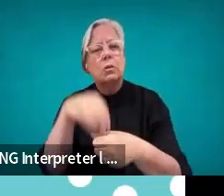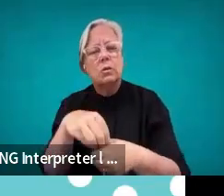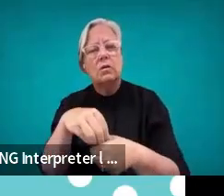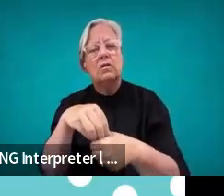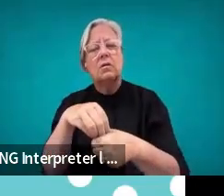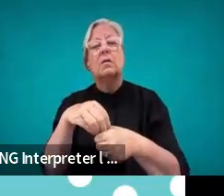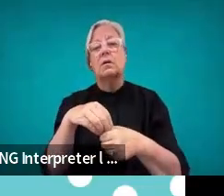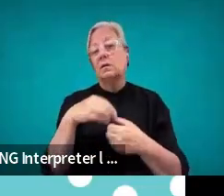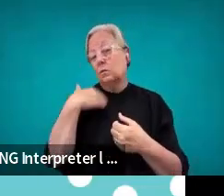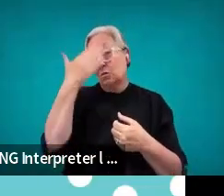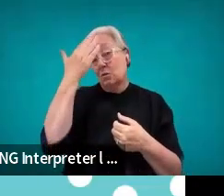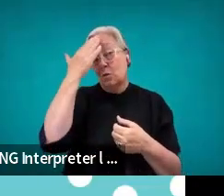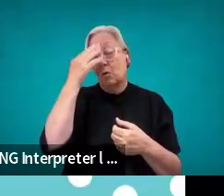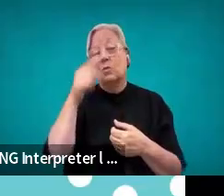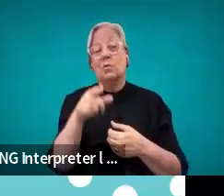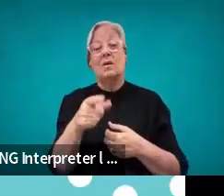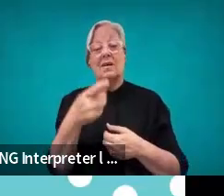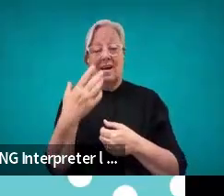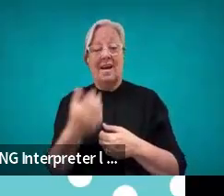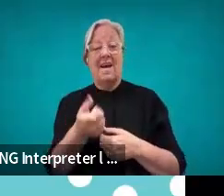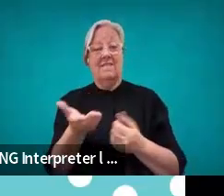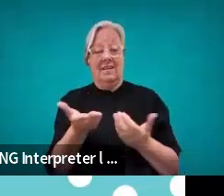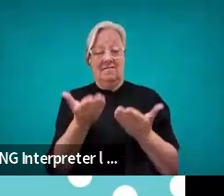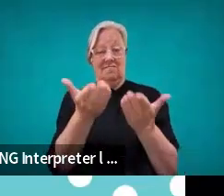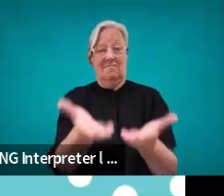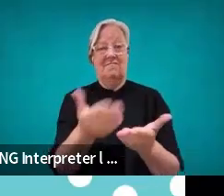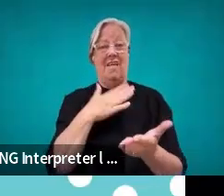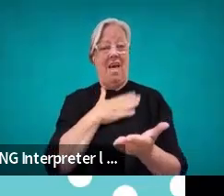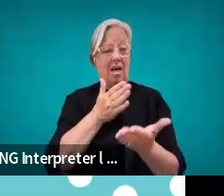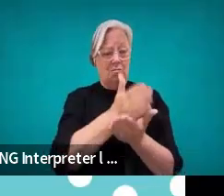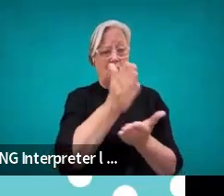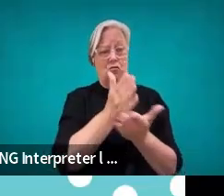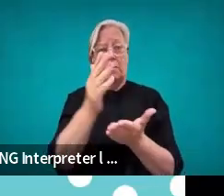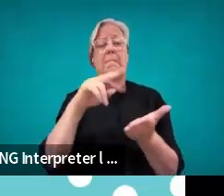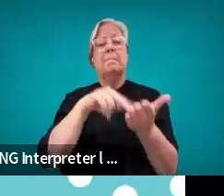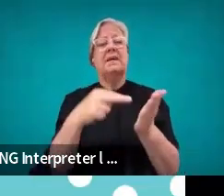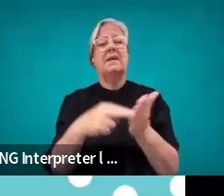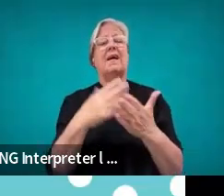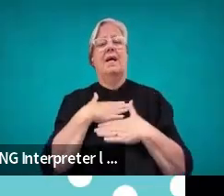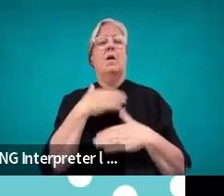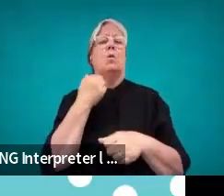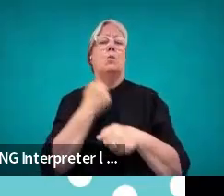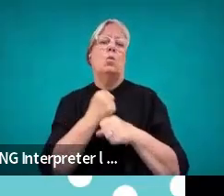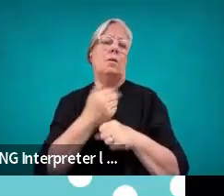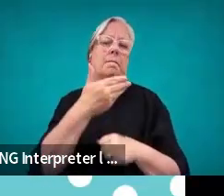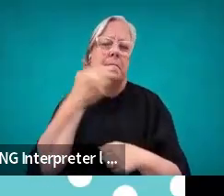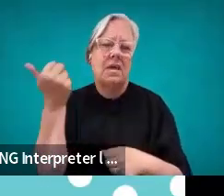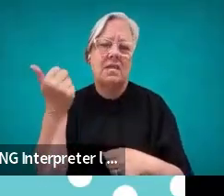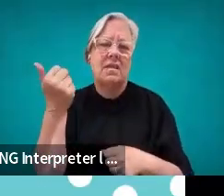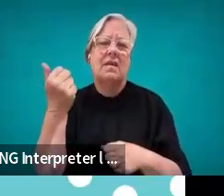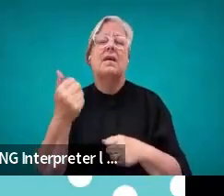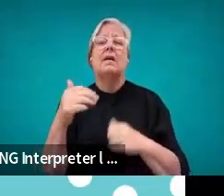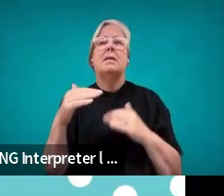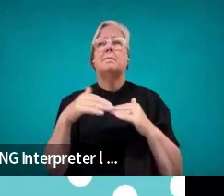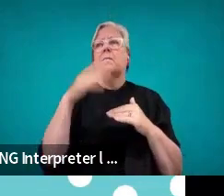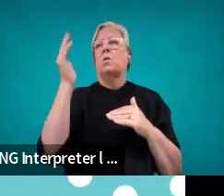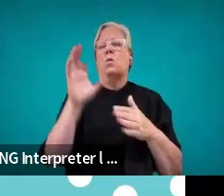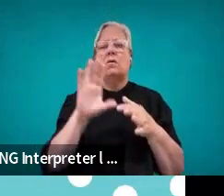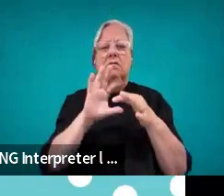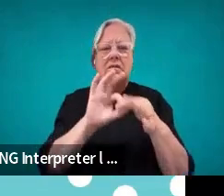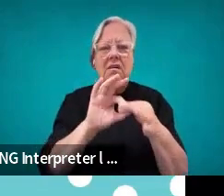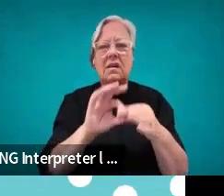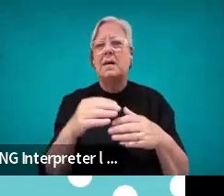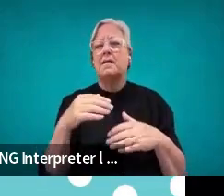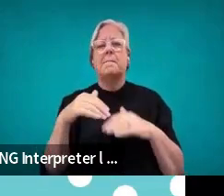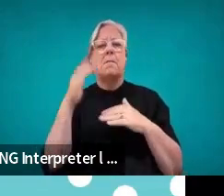knew that applying these approaches would allow us to do our work better. It would allow us to do more relevant, responsive,